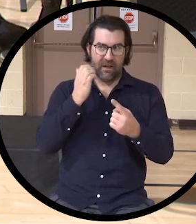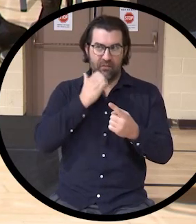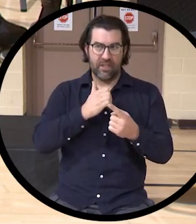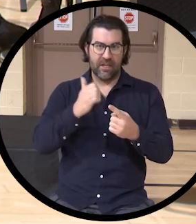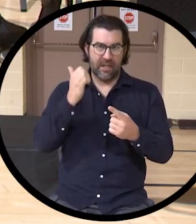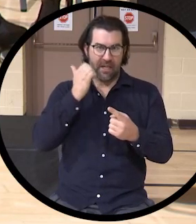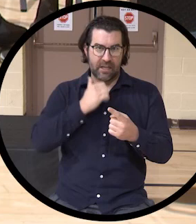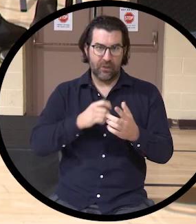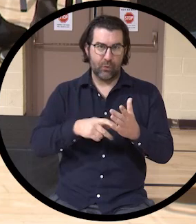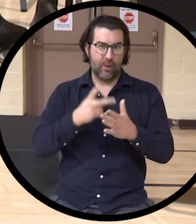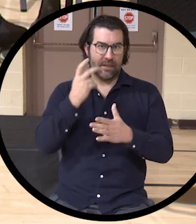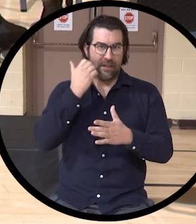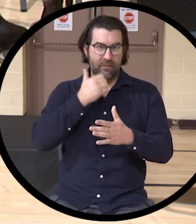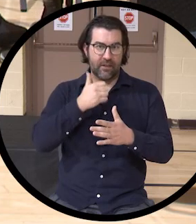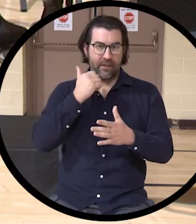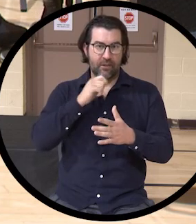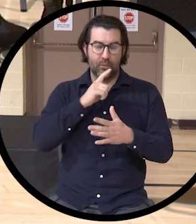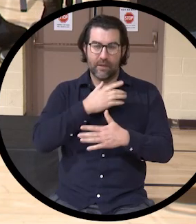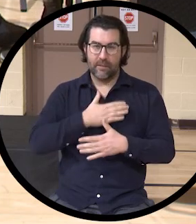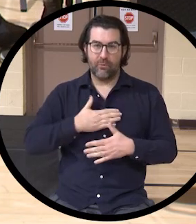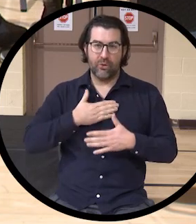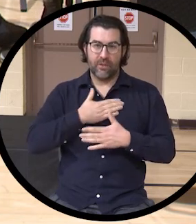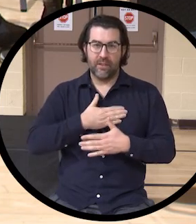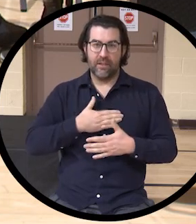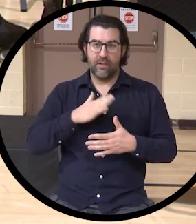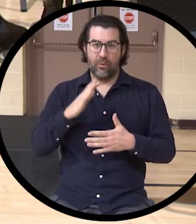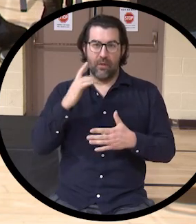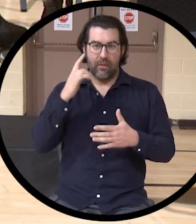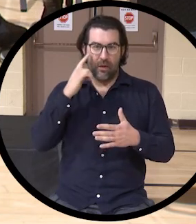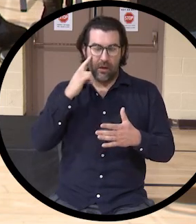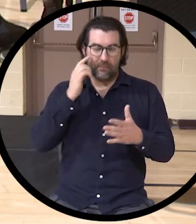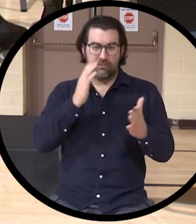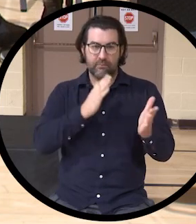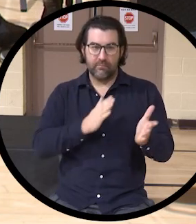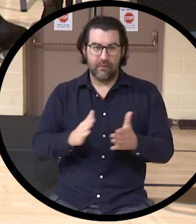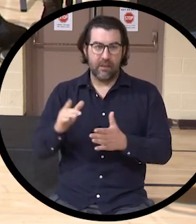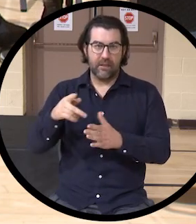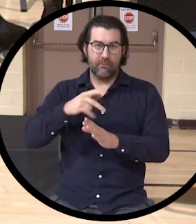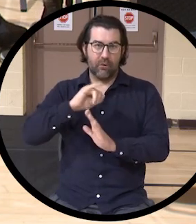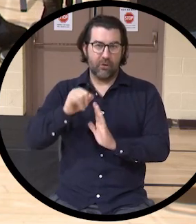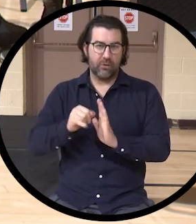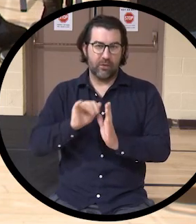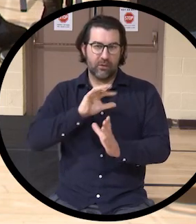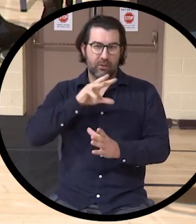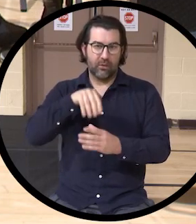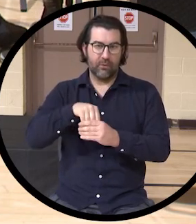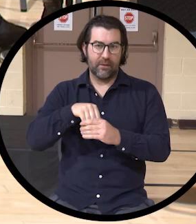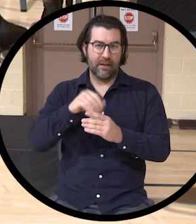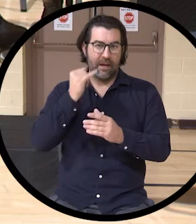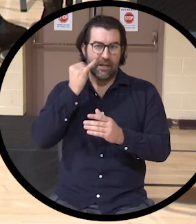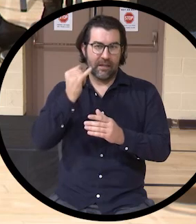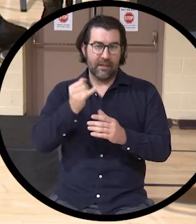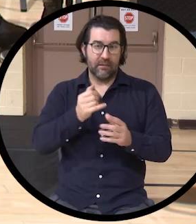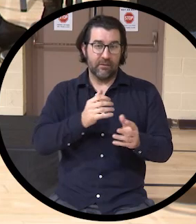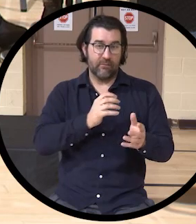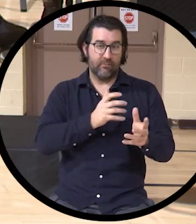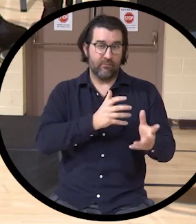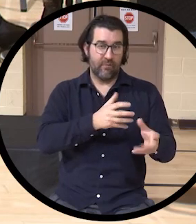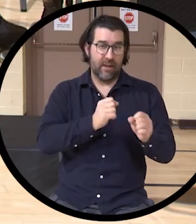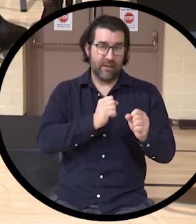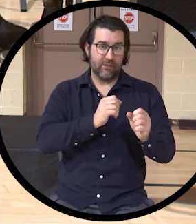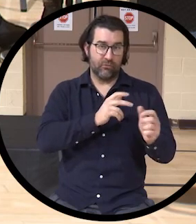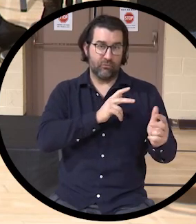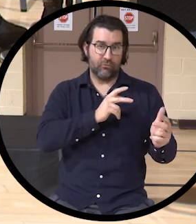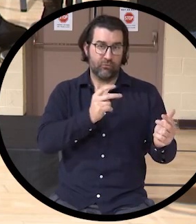day. I greatly appreciate the thoughtfulness of this project, including the idea of the fast-moving traffic and the